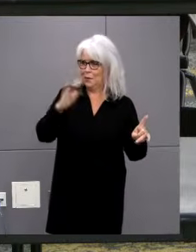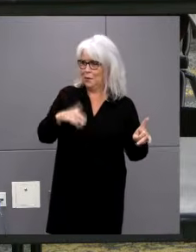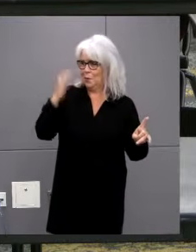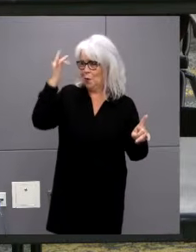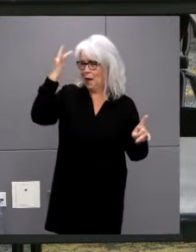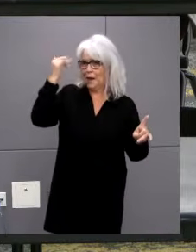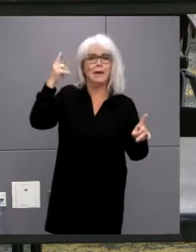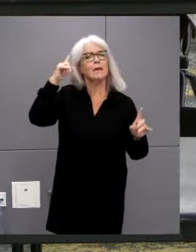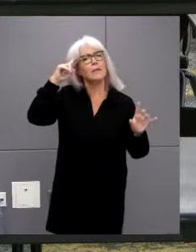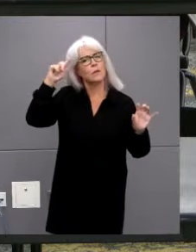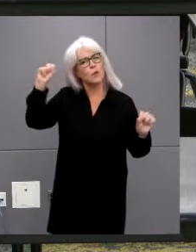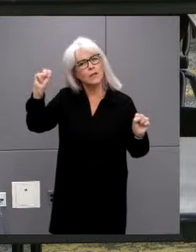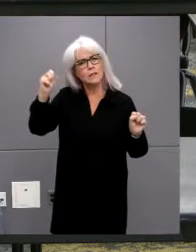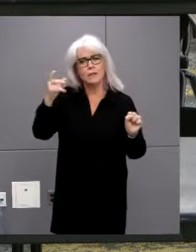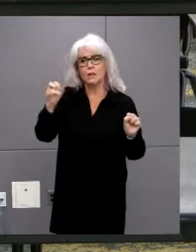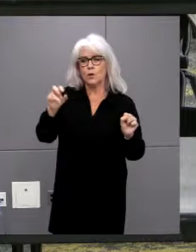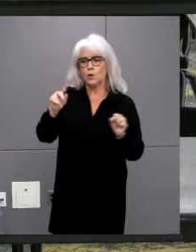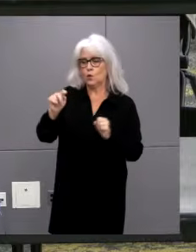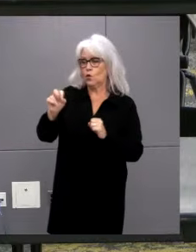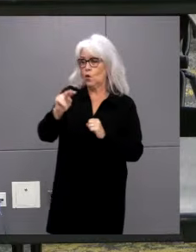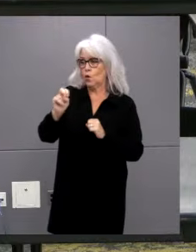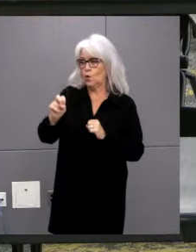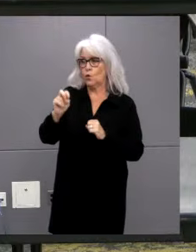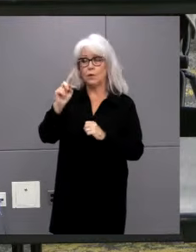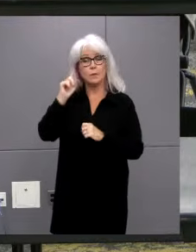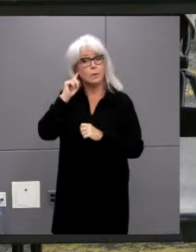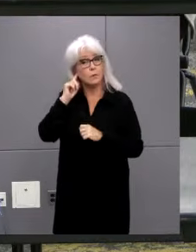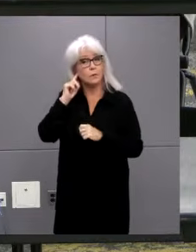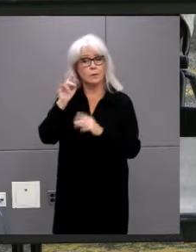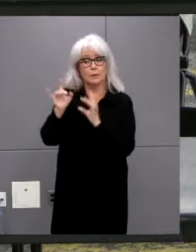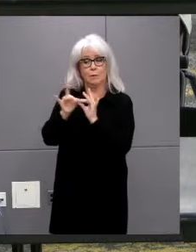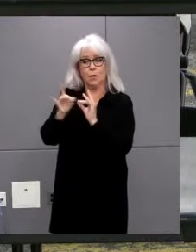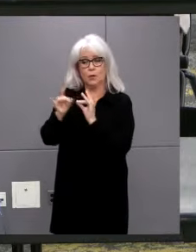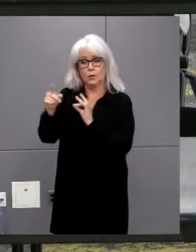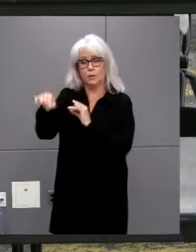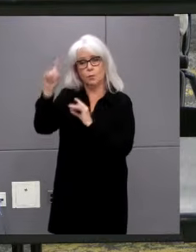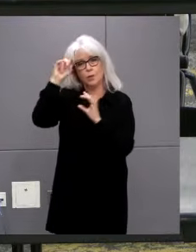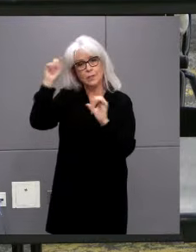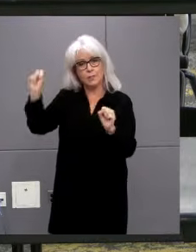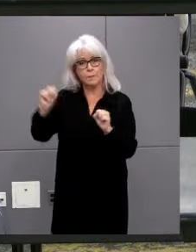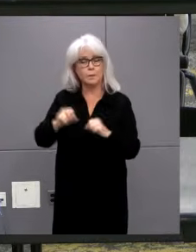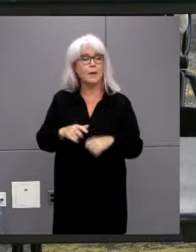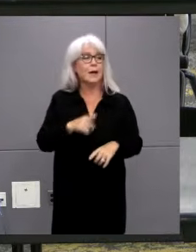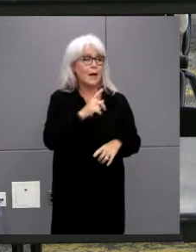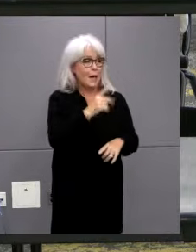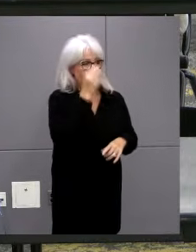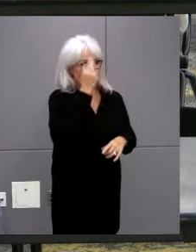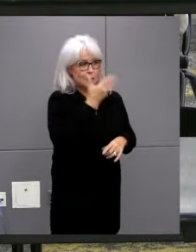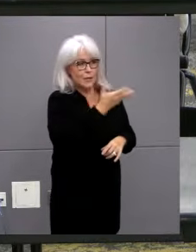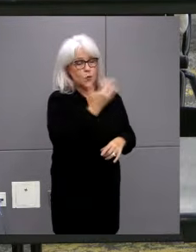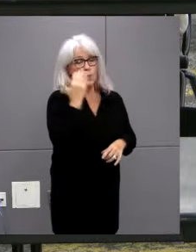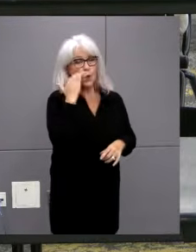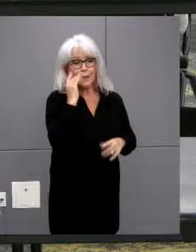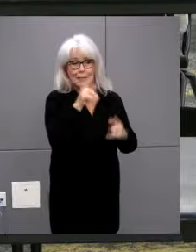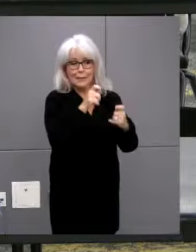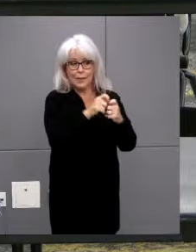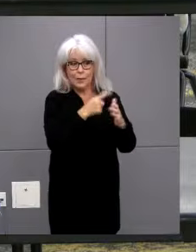understand the tone or tenor of the remarks that the President just made. I'll tell you exactly what I told her,